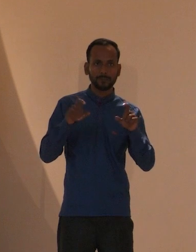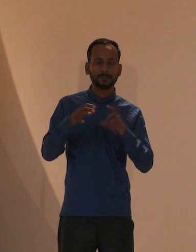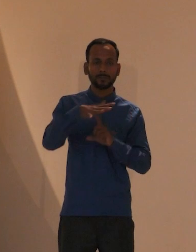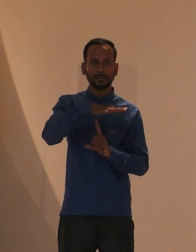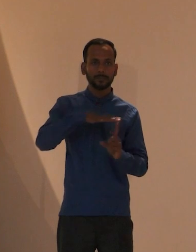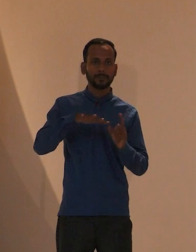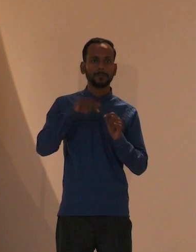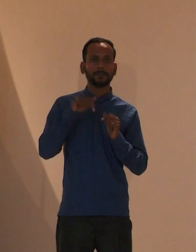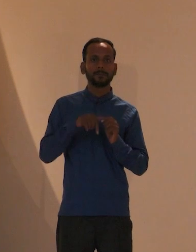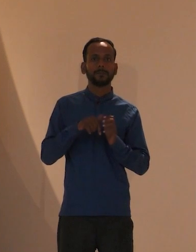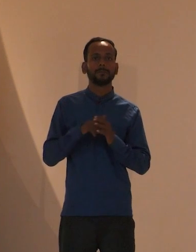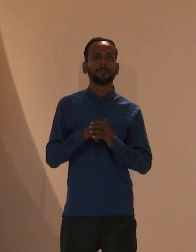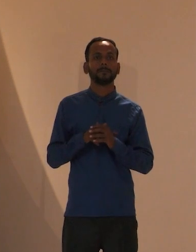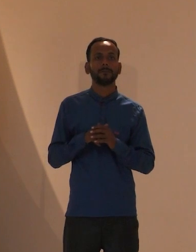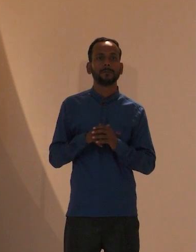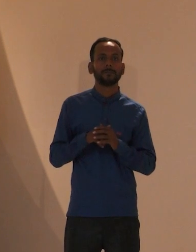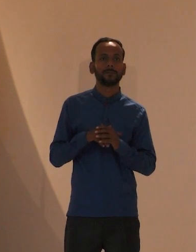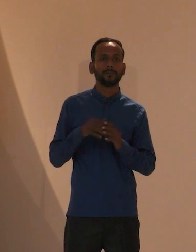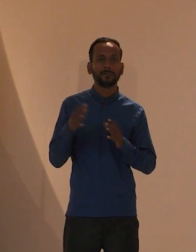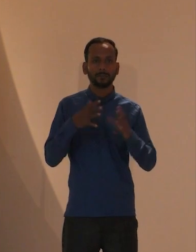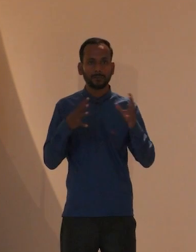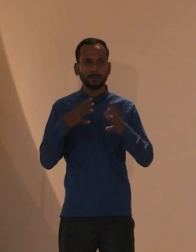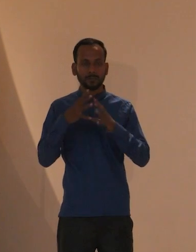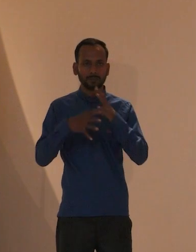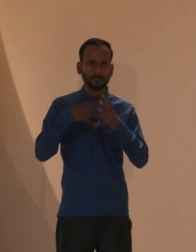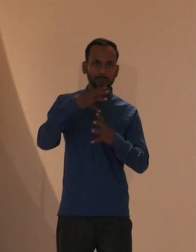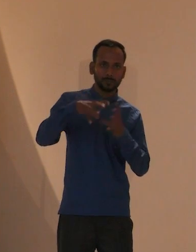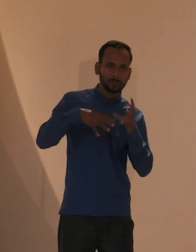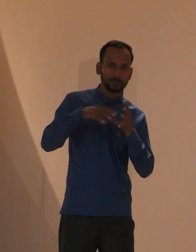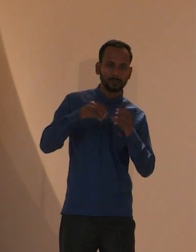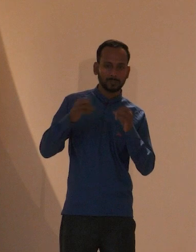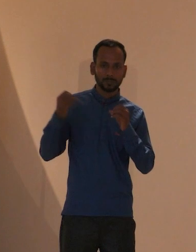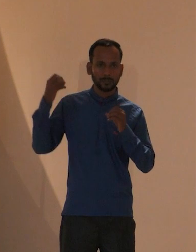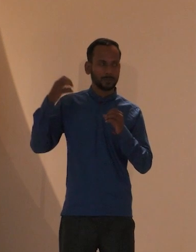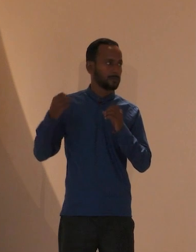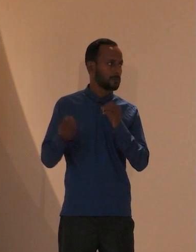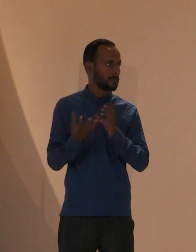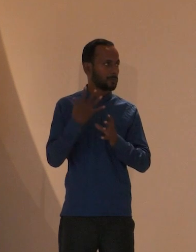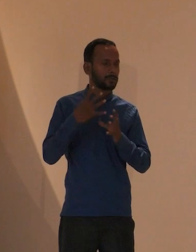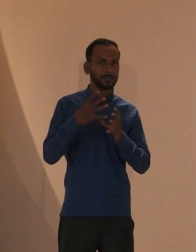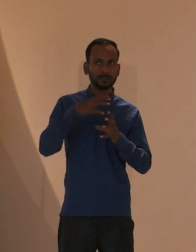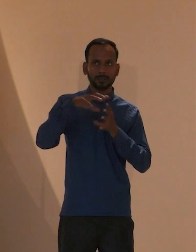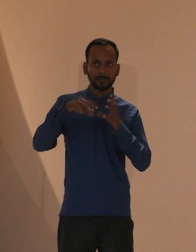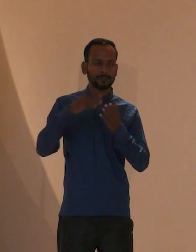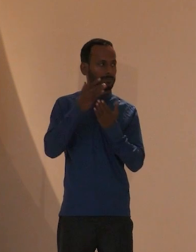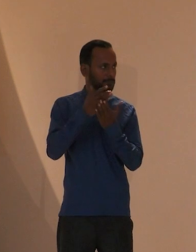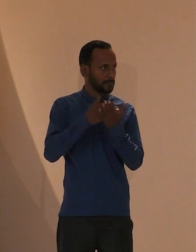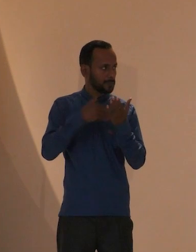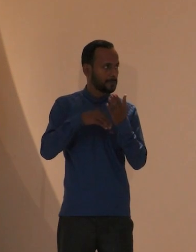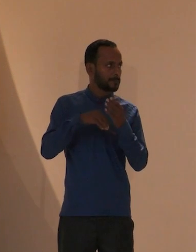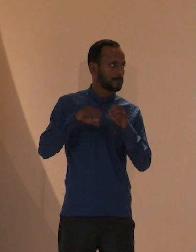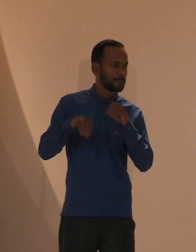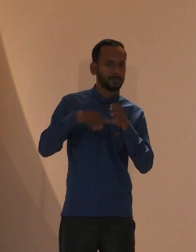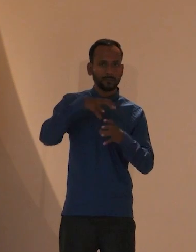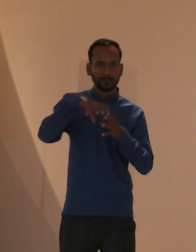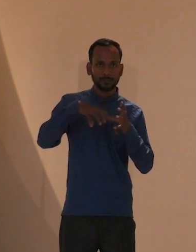pelican. For those who missed maybe the morning session, the pelican is a iconographic representation